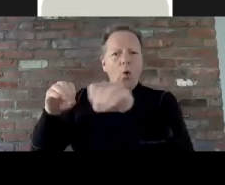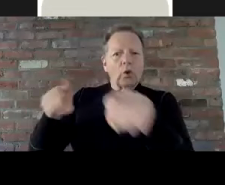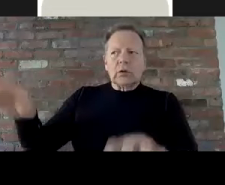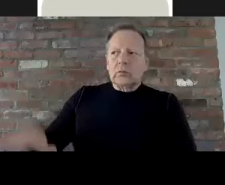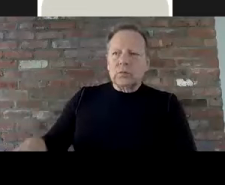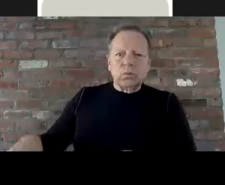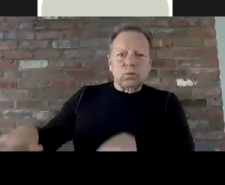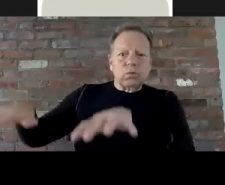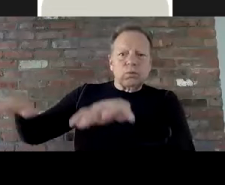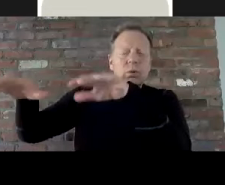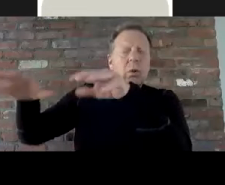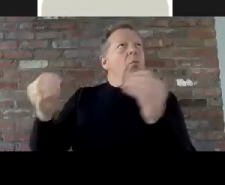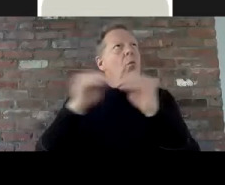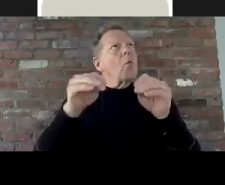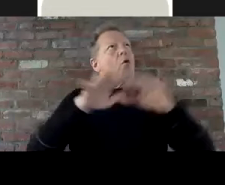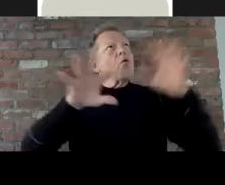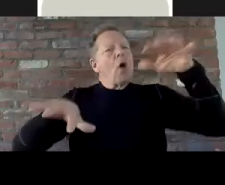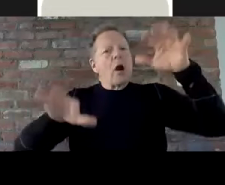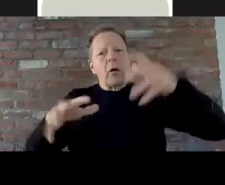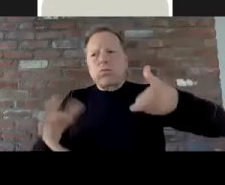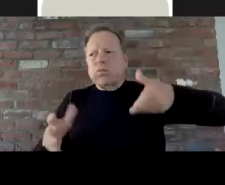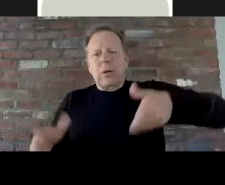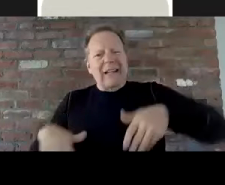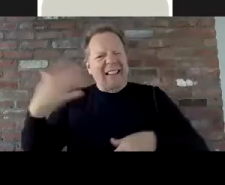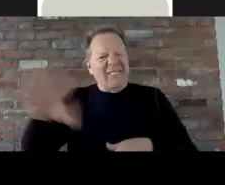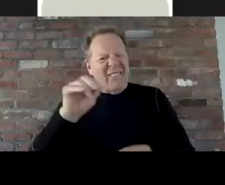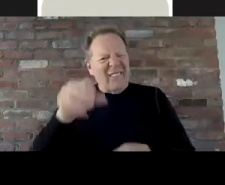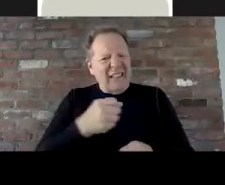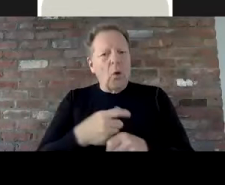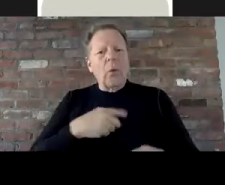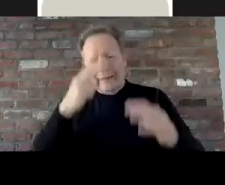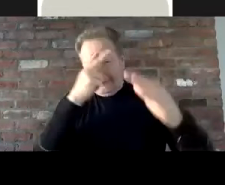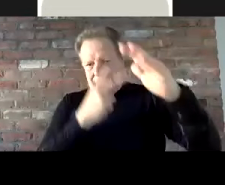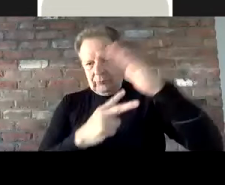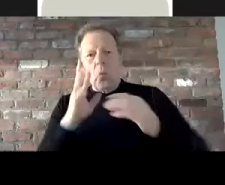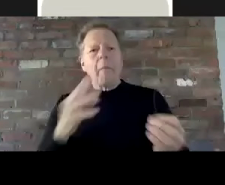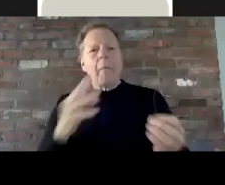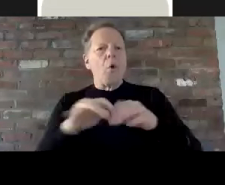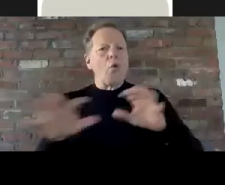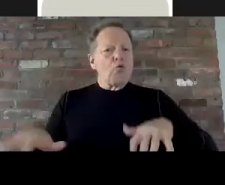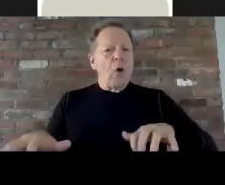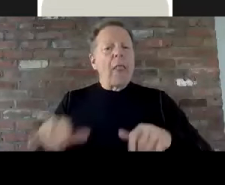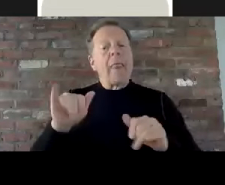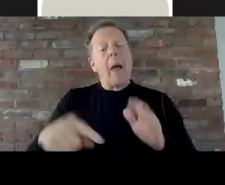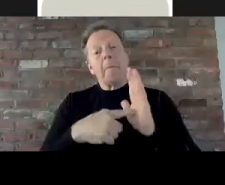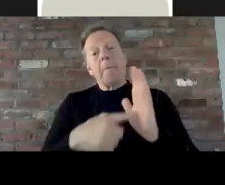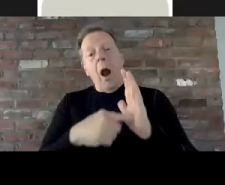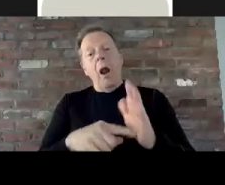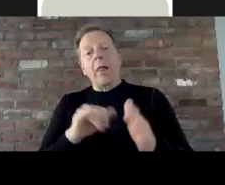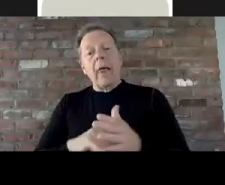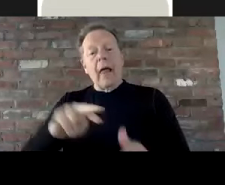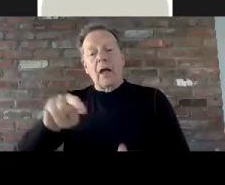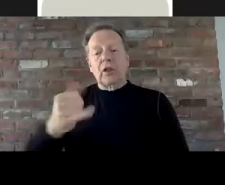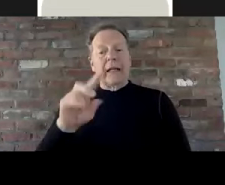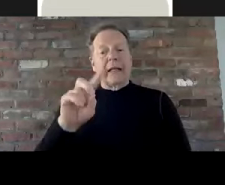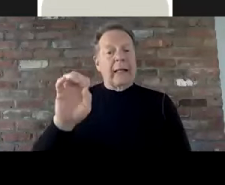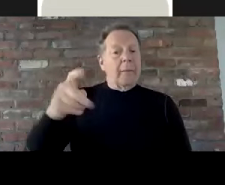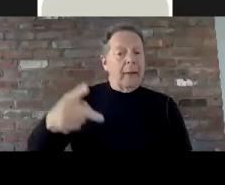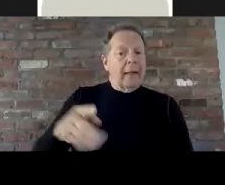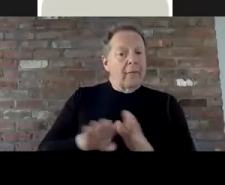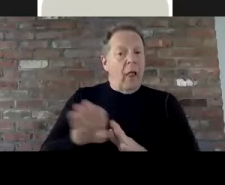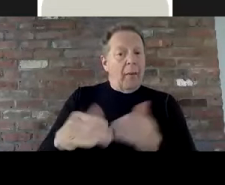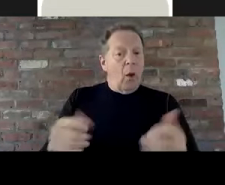in rainfall that's expected to happen within the next 50 years. Those models that NJDEP is developing will look at